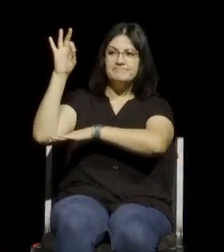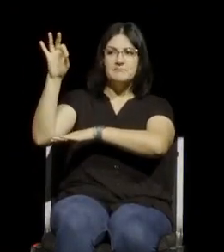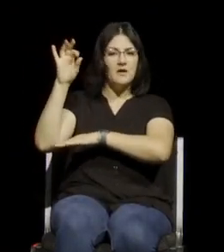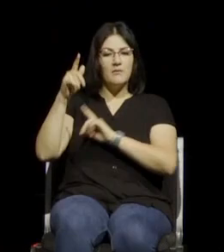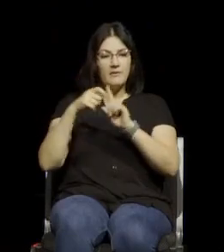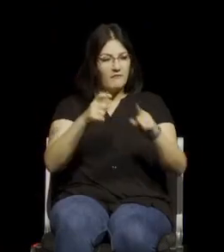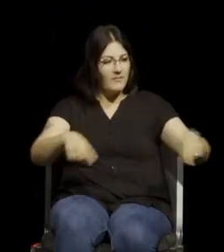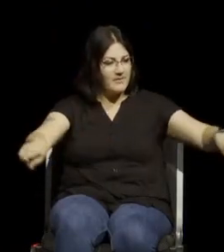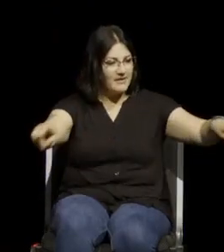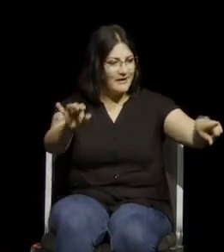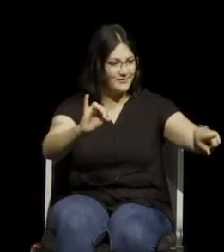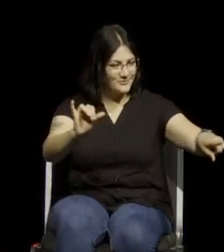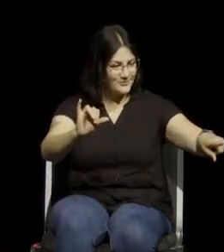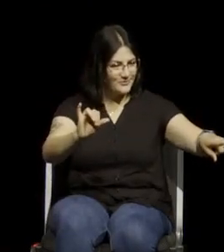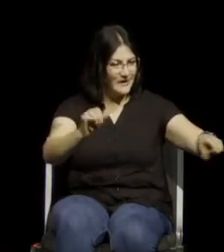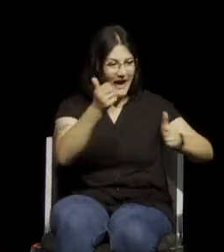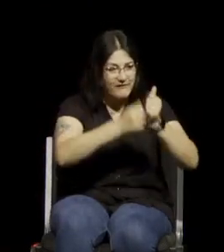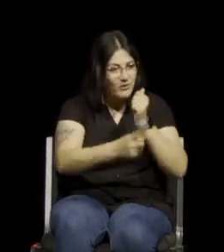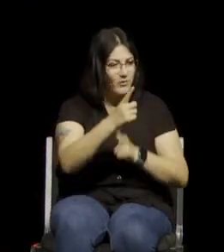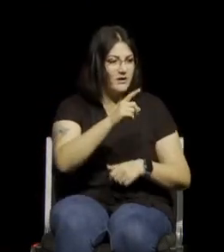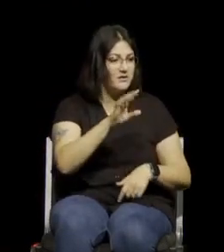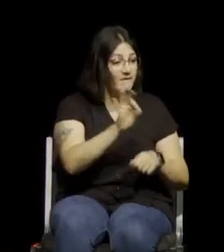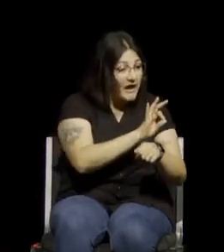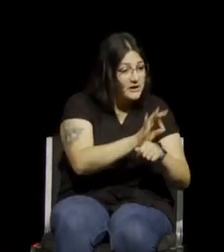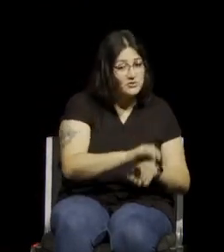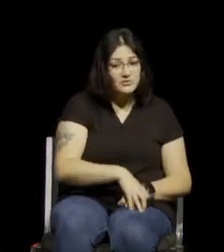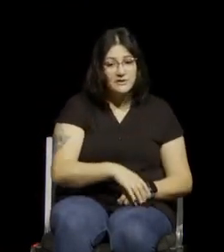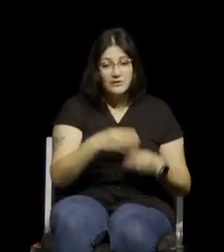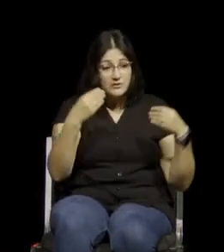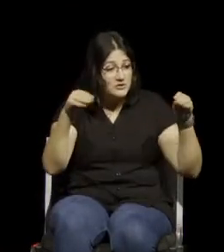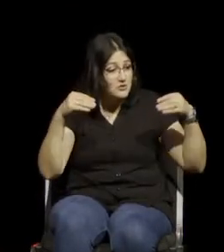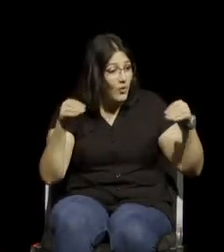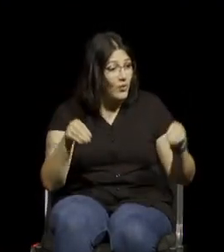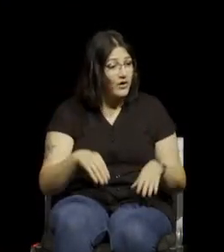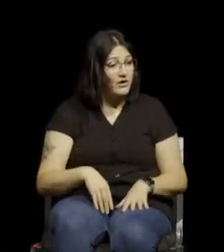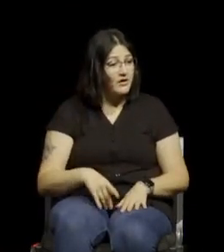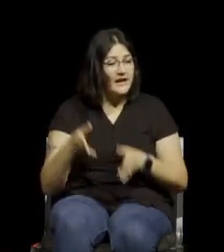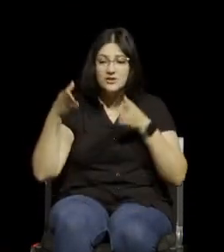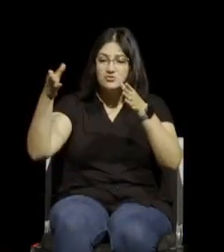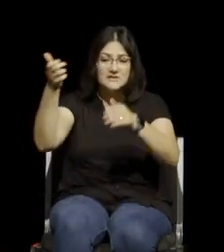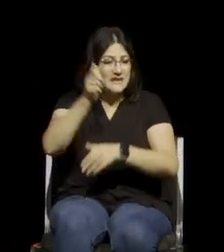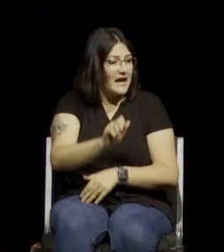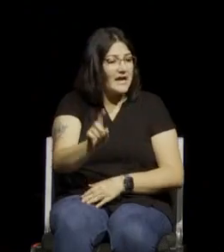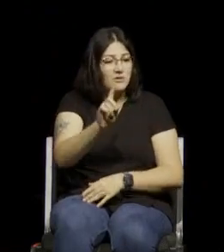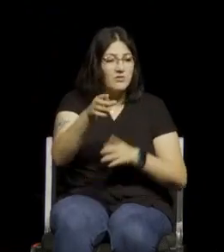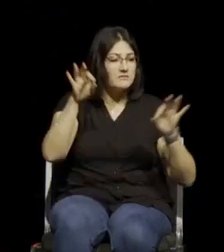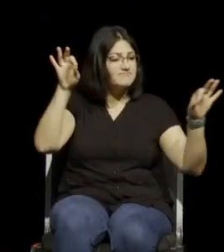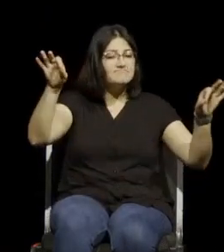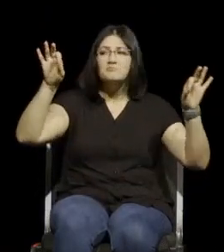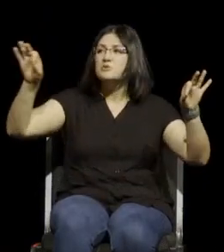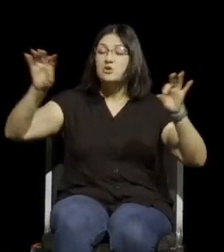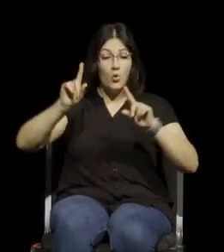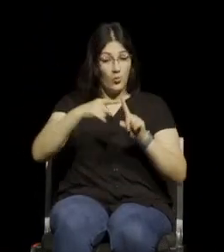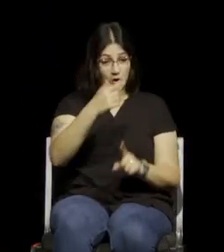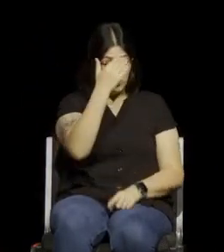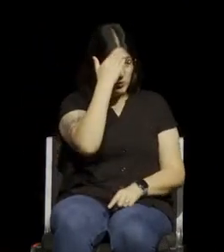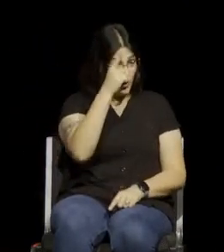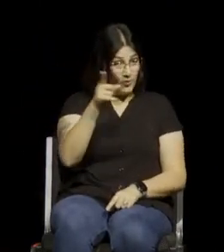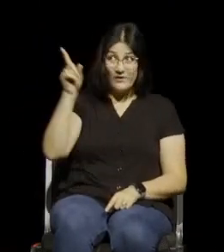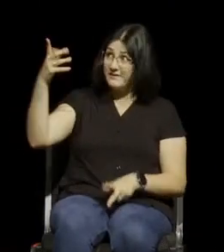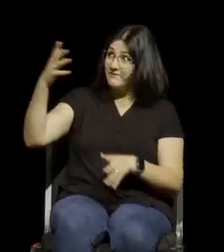pew, the factory, the marketplace, and the streets. He said, when you know you are